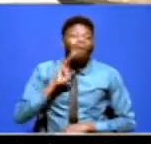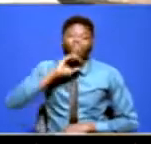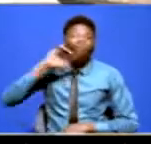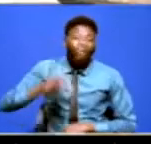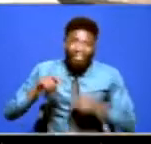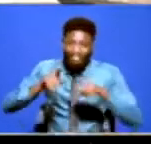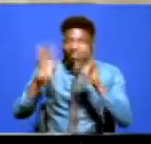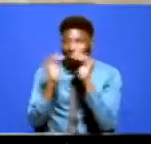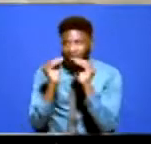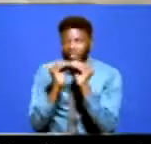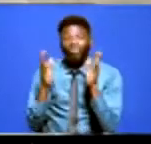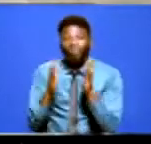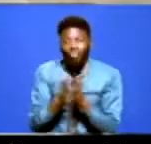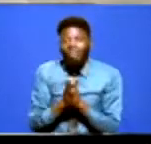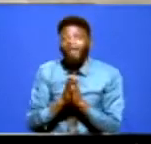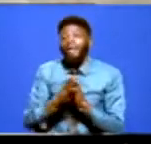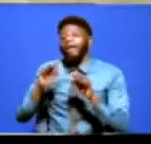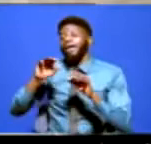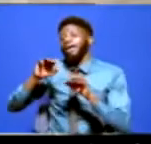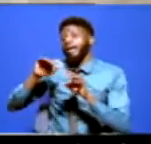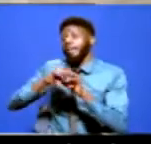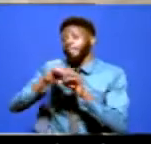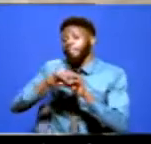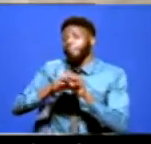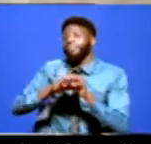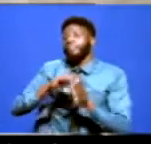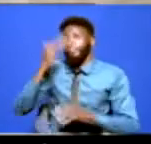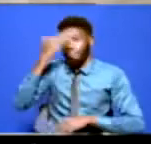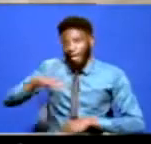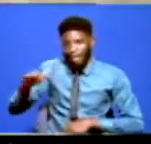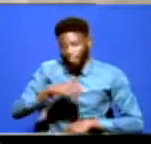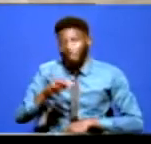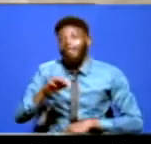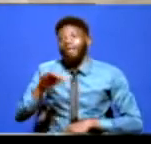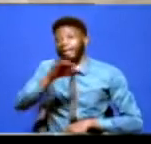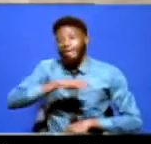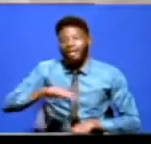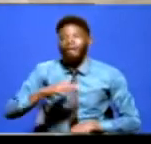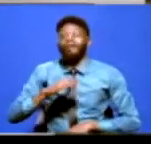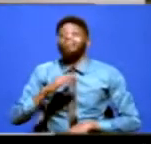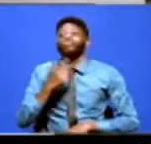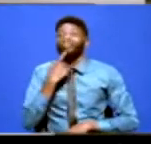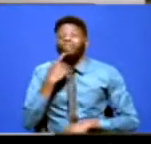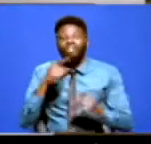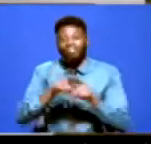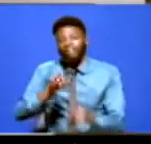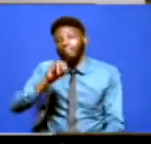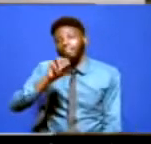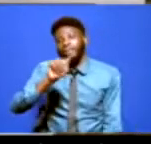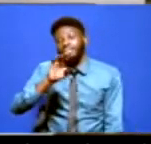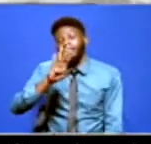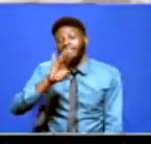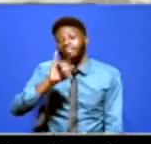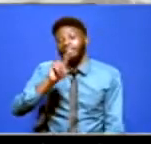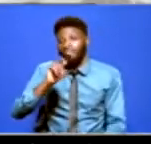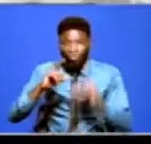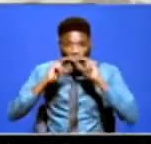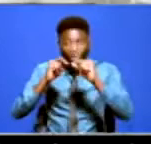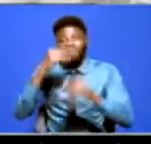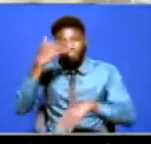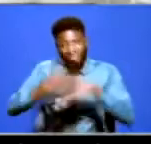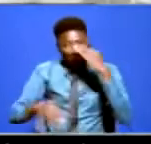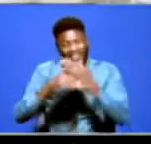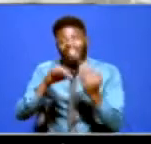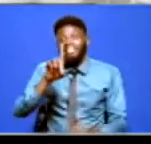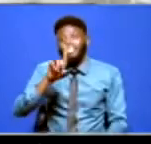Marsabit and Turkana counties on how to address the current challenges, said construction of 3 mega dams in Turkana, West Pokot and Marsabit